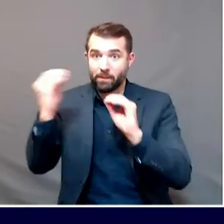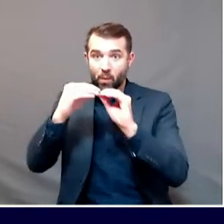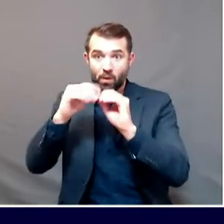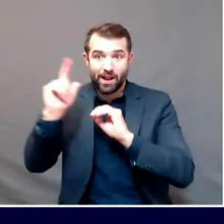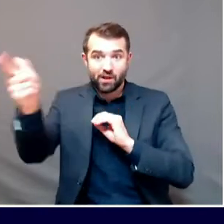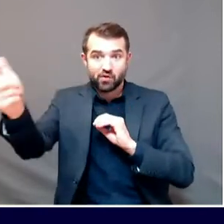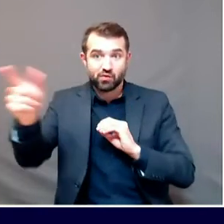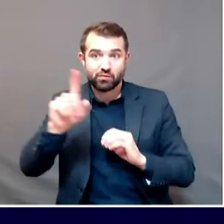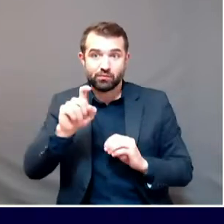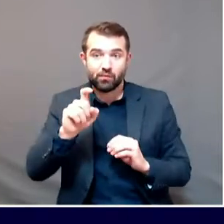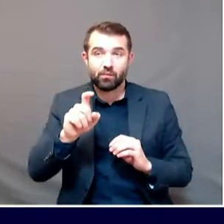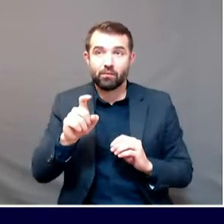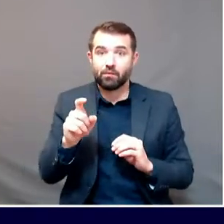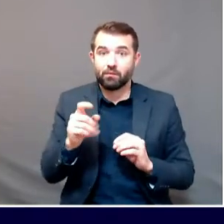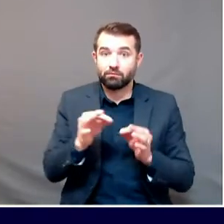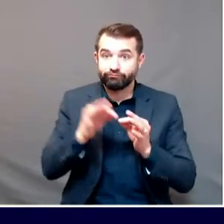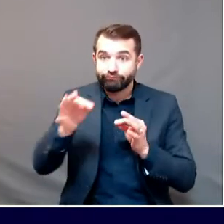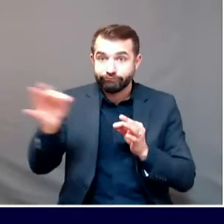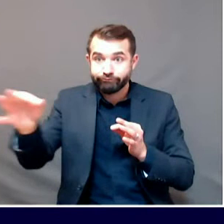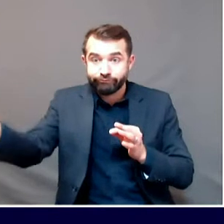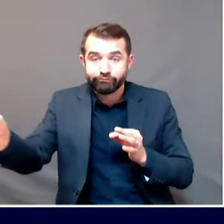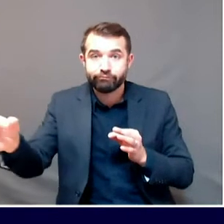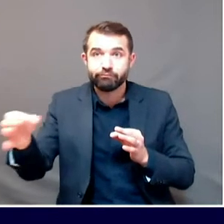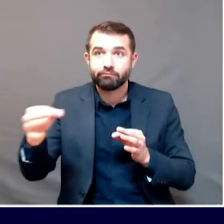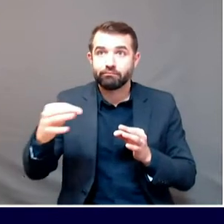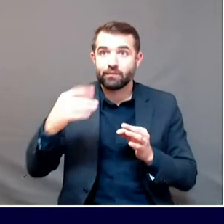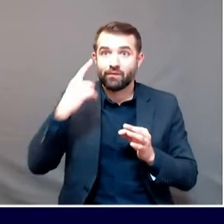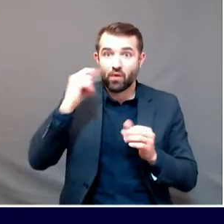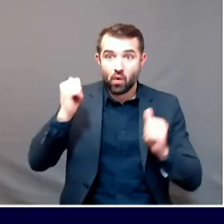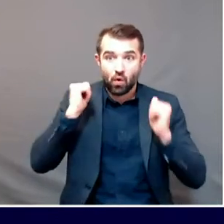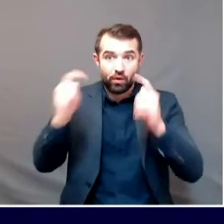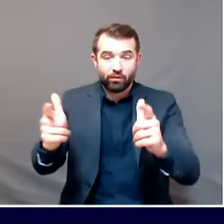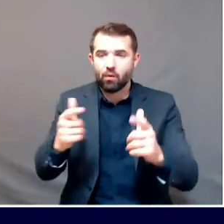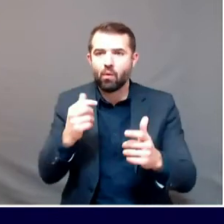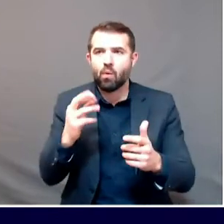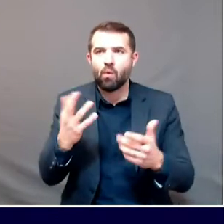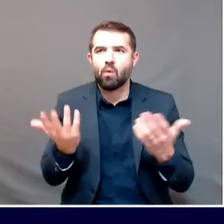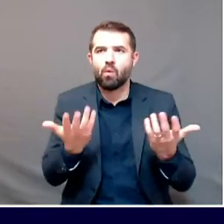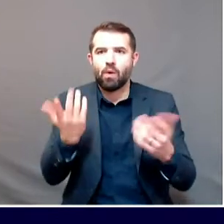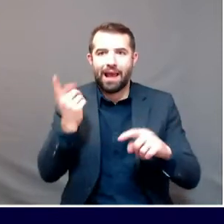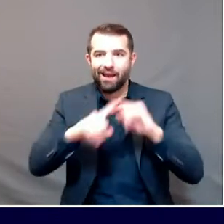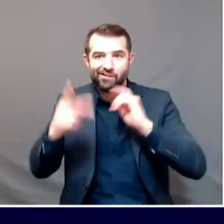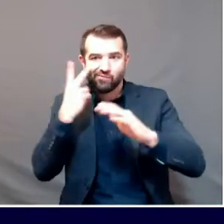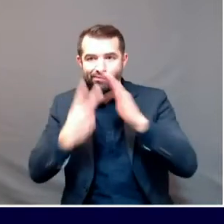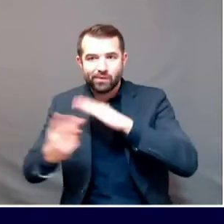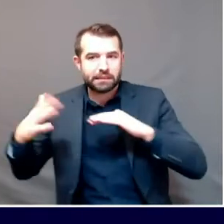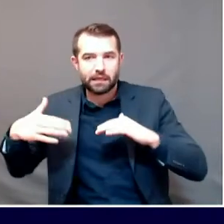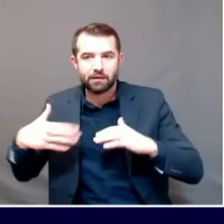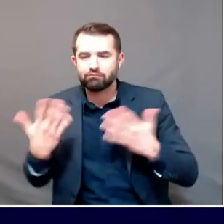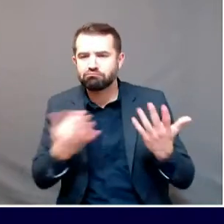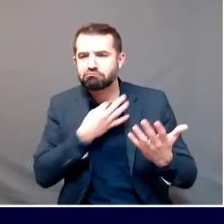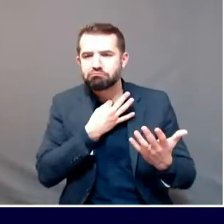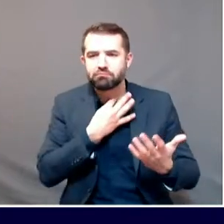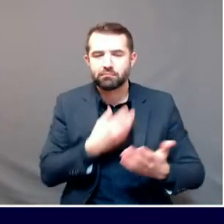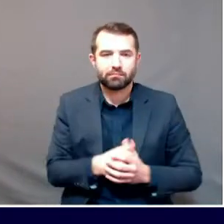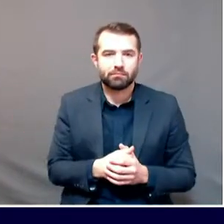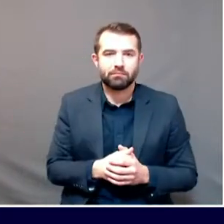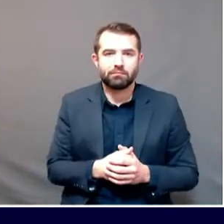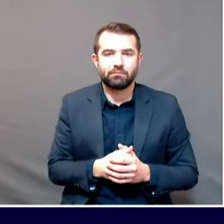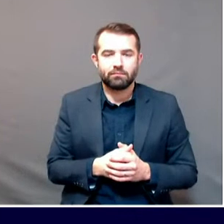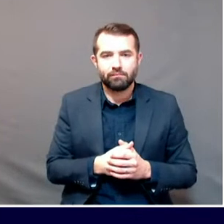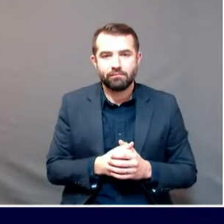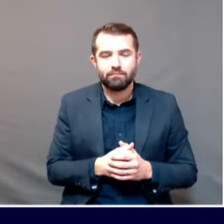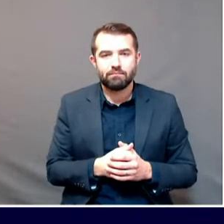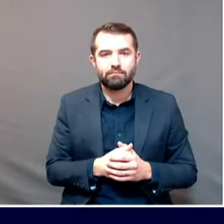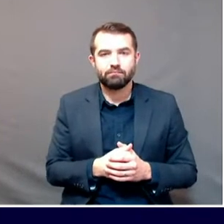of pushed back to a later time, or are we at too early of a stage where we could foresee that? It's a bit